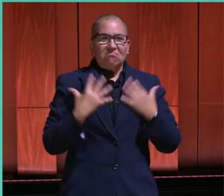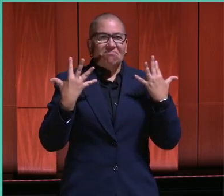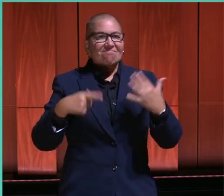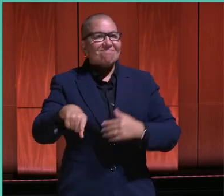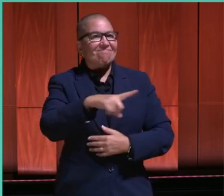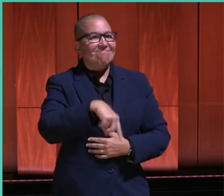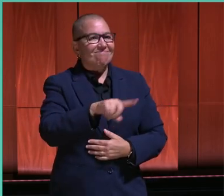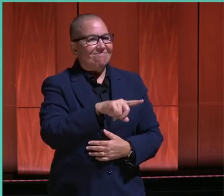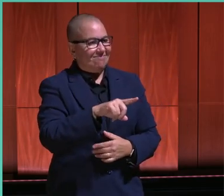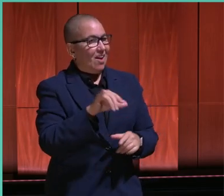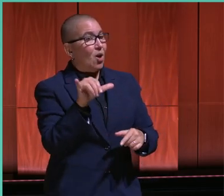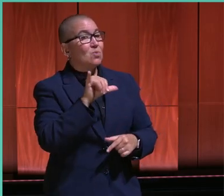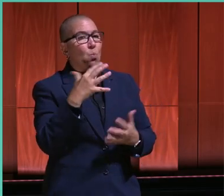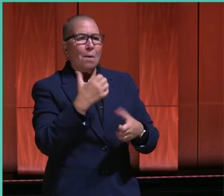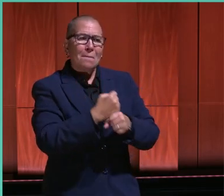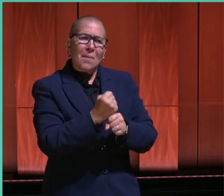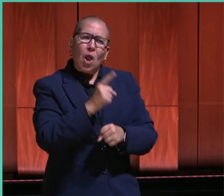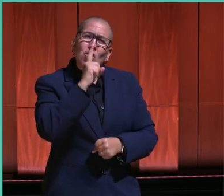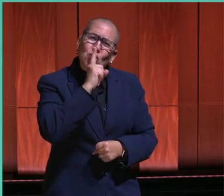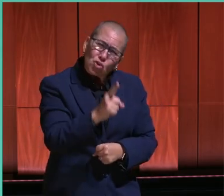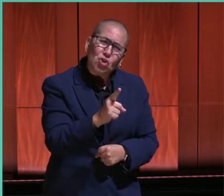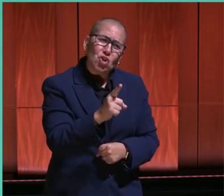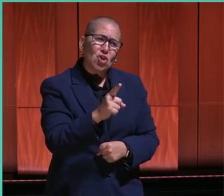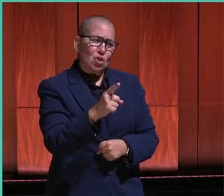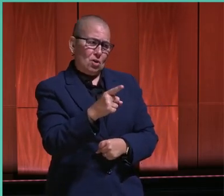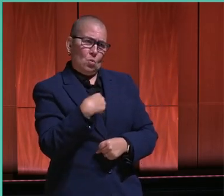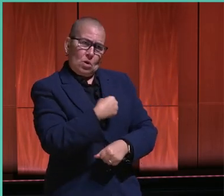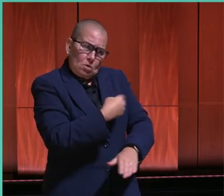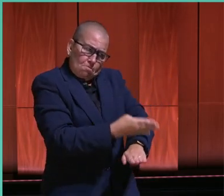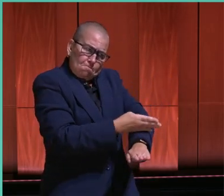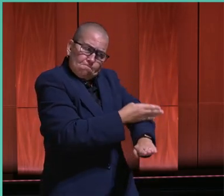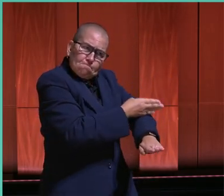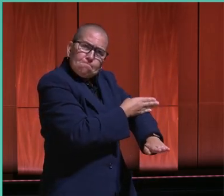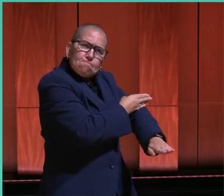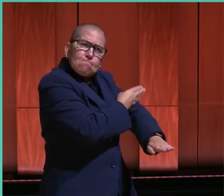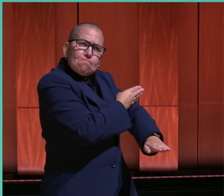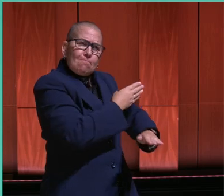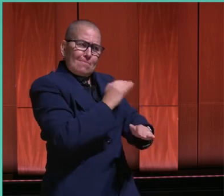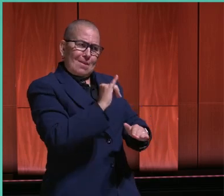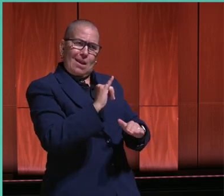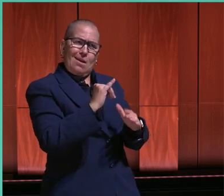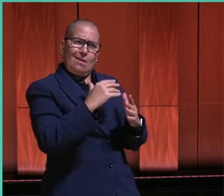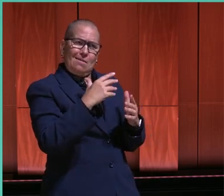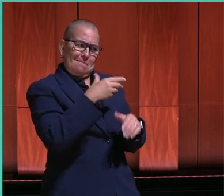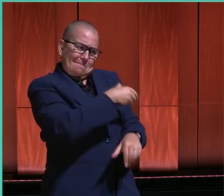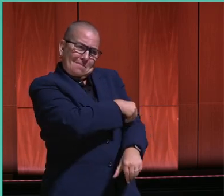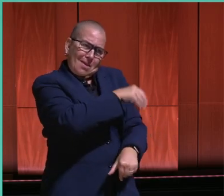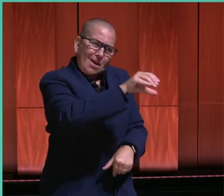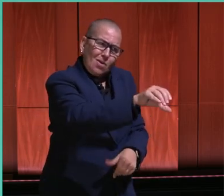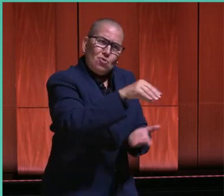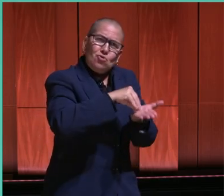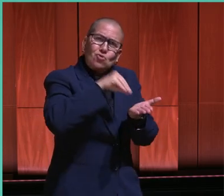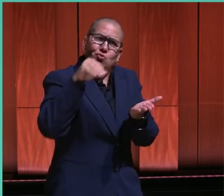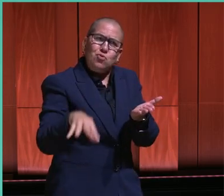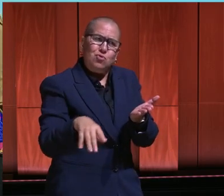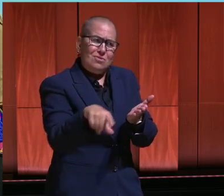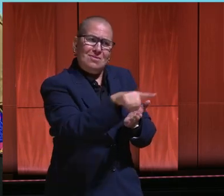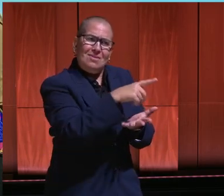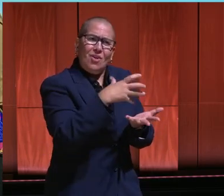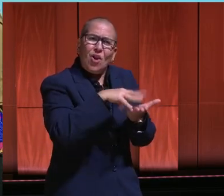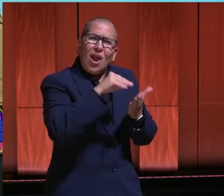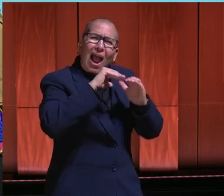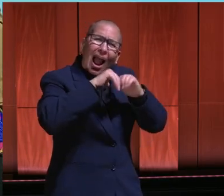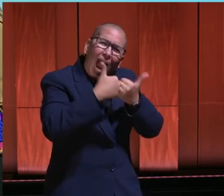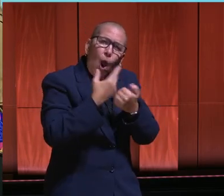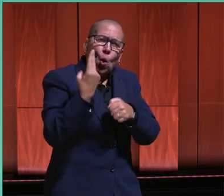make sure that we're continuously improving upon the students and their digital citizenship while they're also learning. So, yeah, really